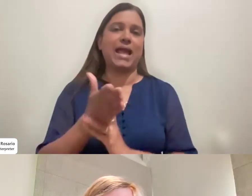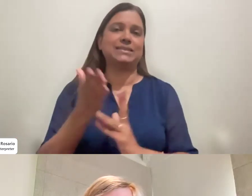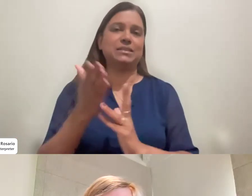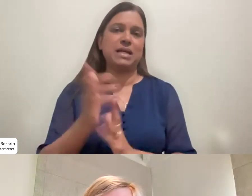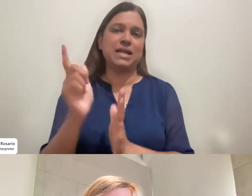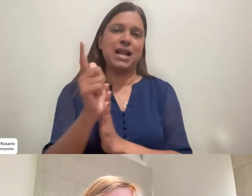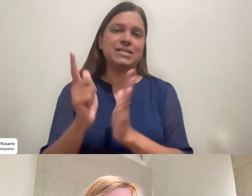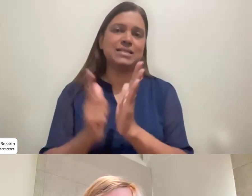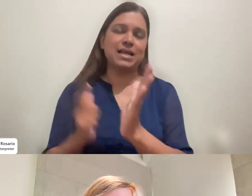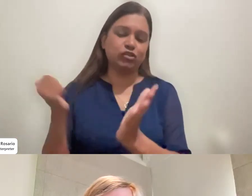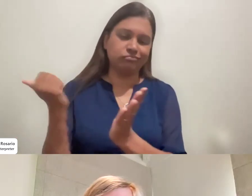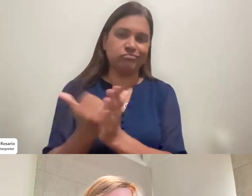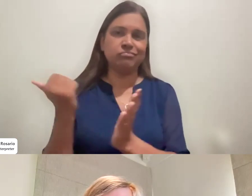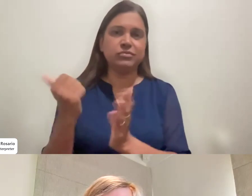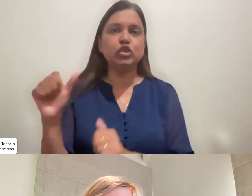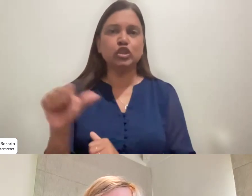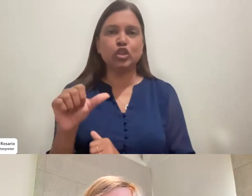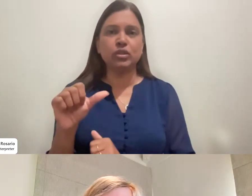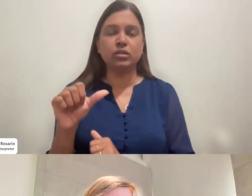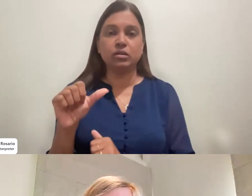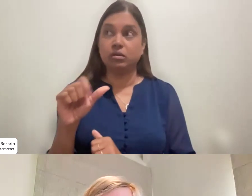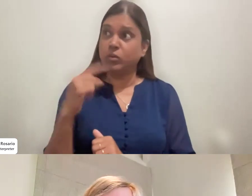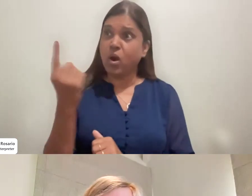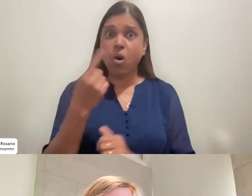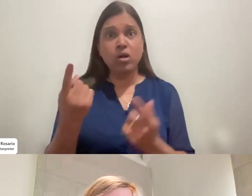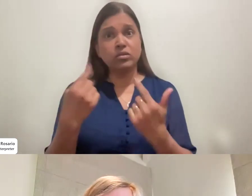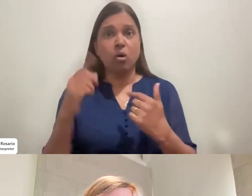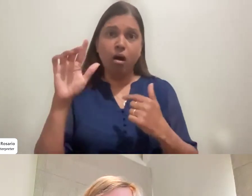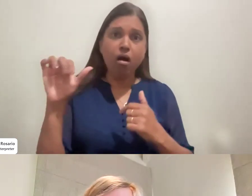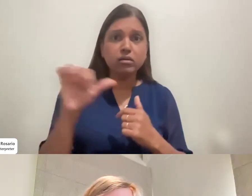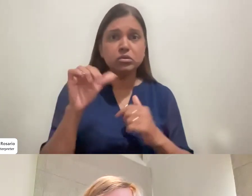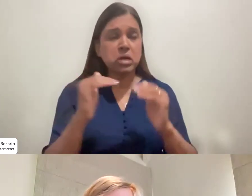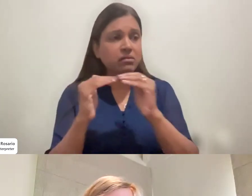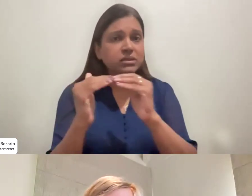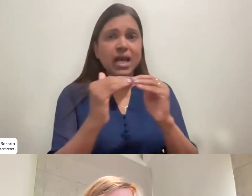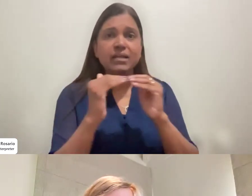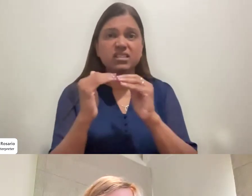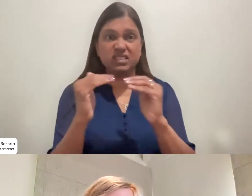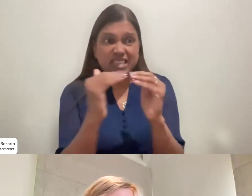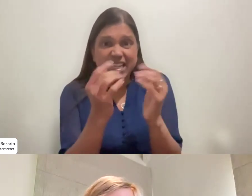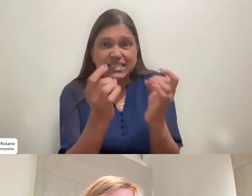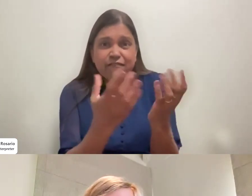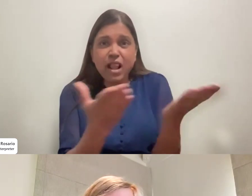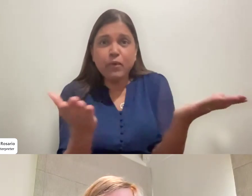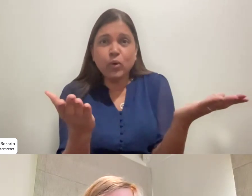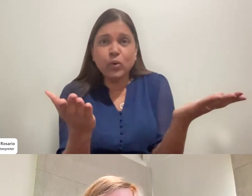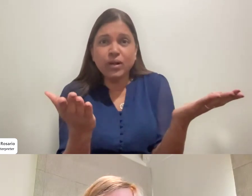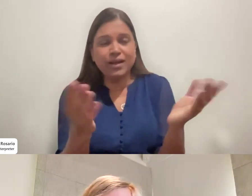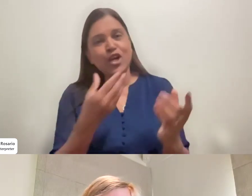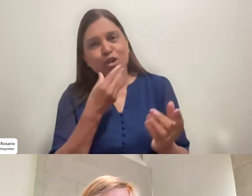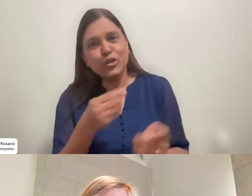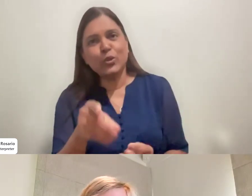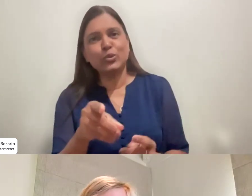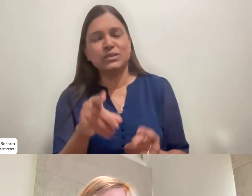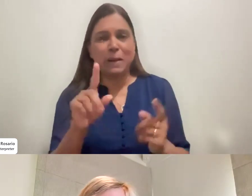we are always told we need standards. Well, there's a standard right there. Use a tool, pick it up, let it do its